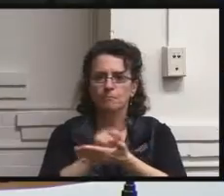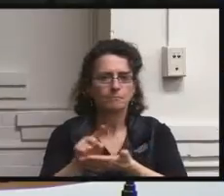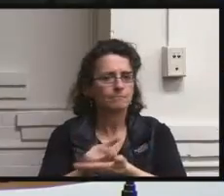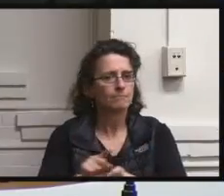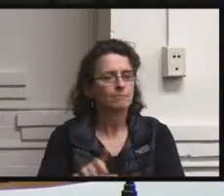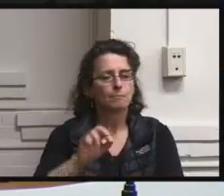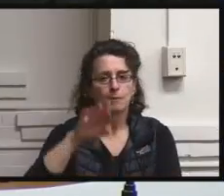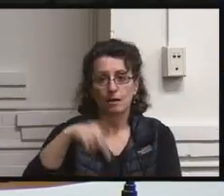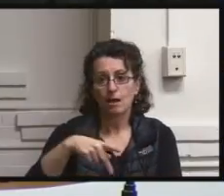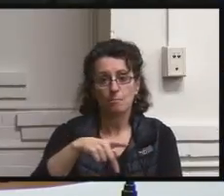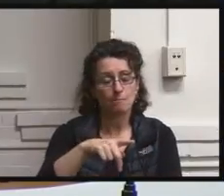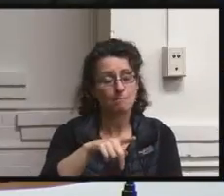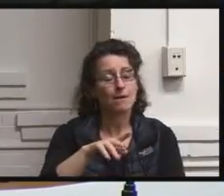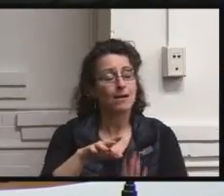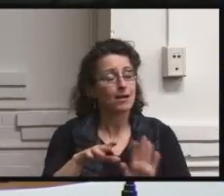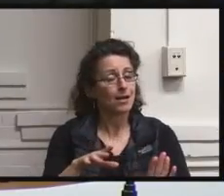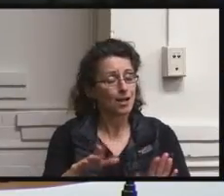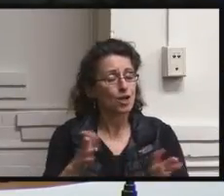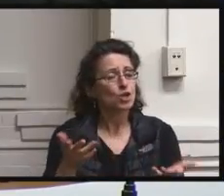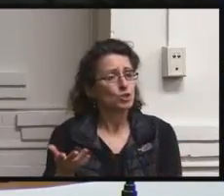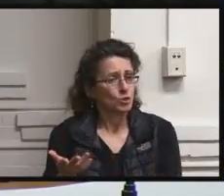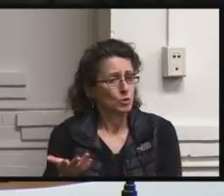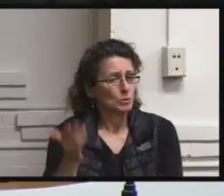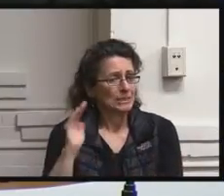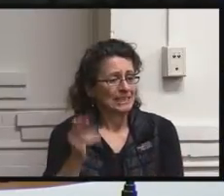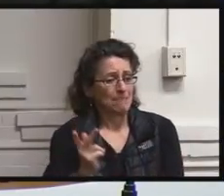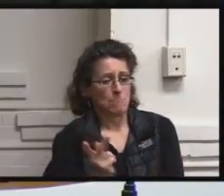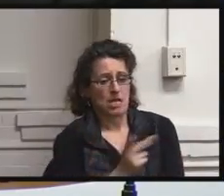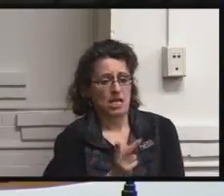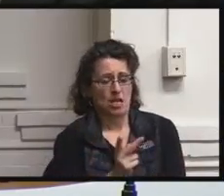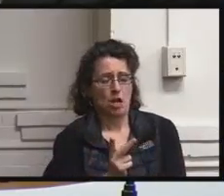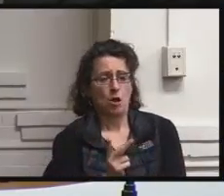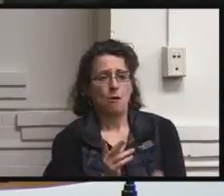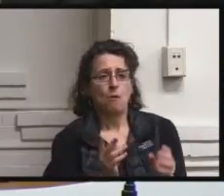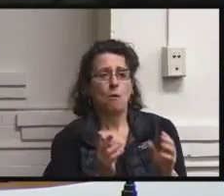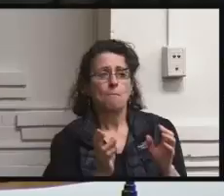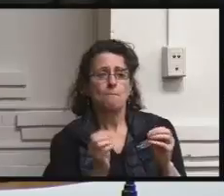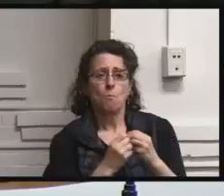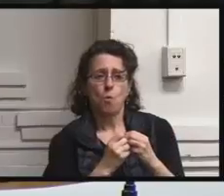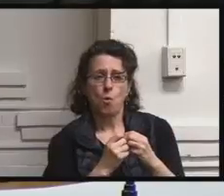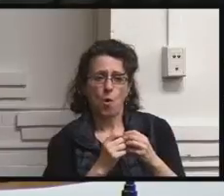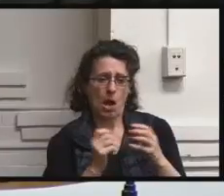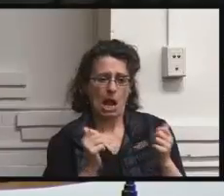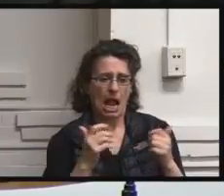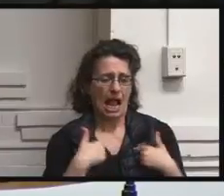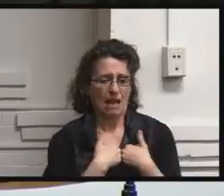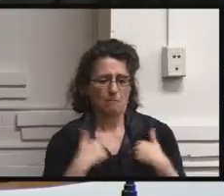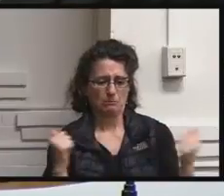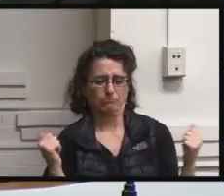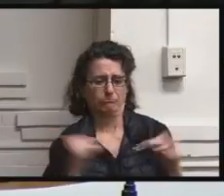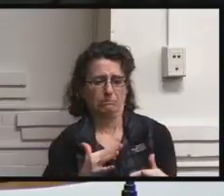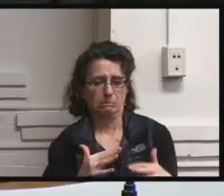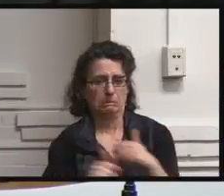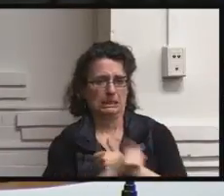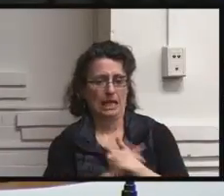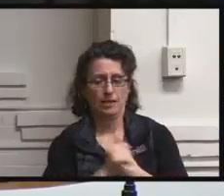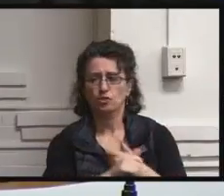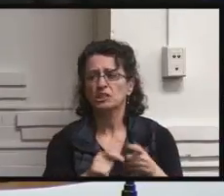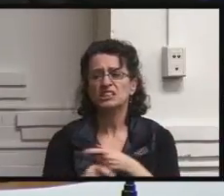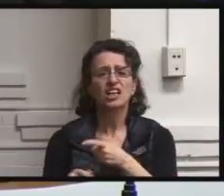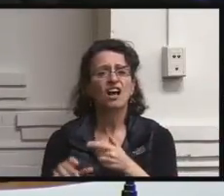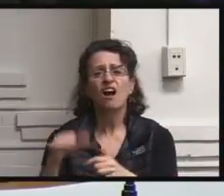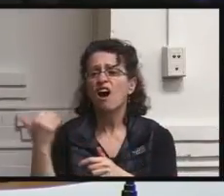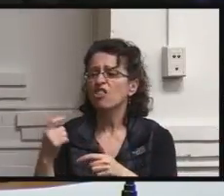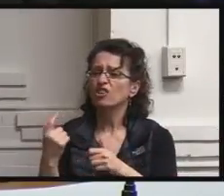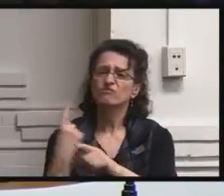success of the pay-as-you-throw program implementation over the last 6 months. So already so much material in our waste stream has moved into those other